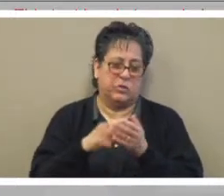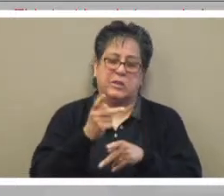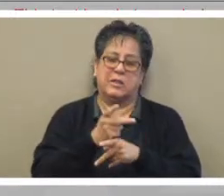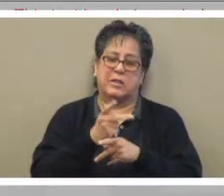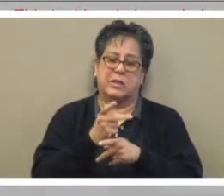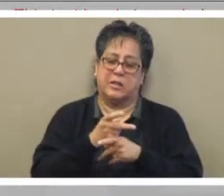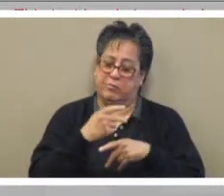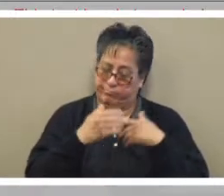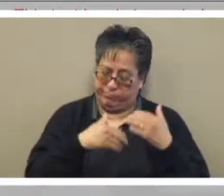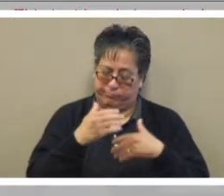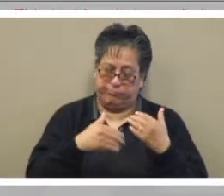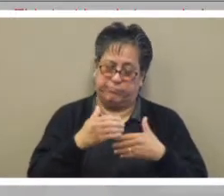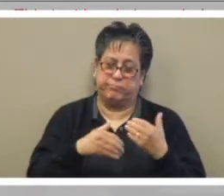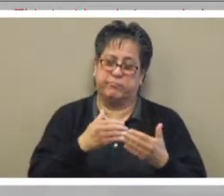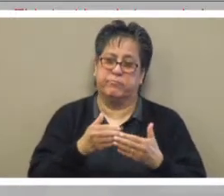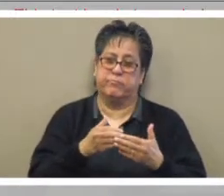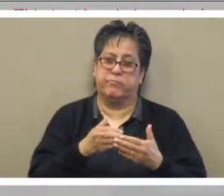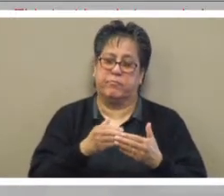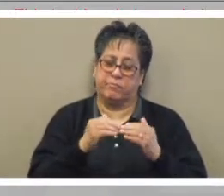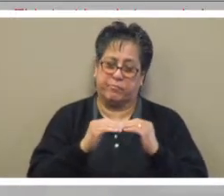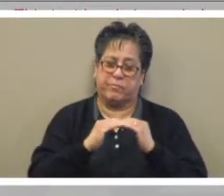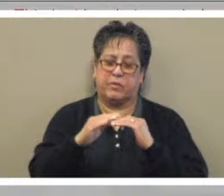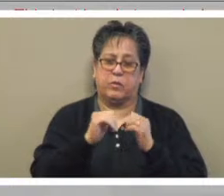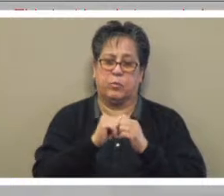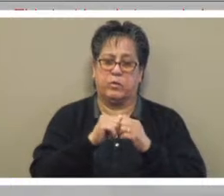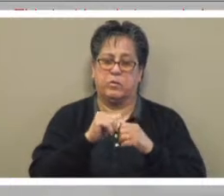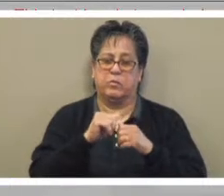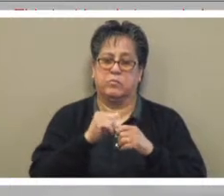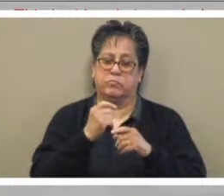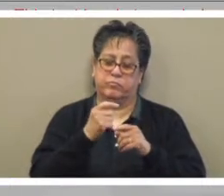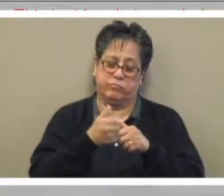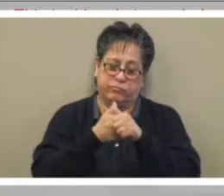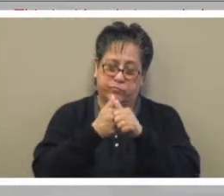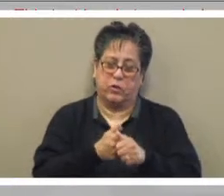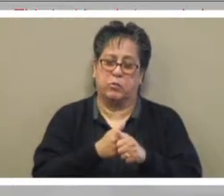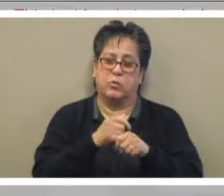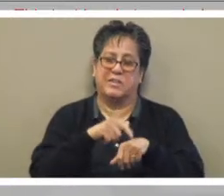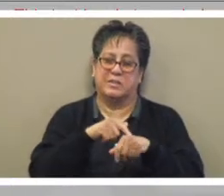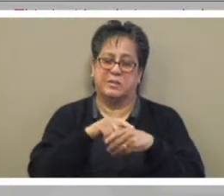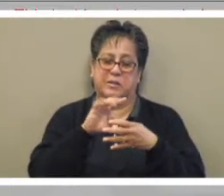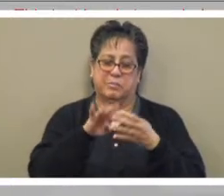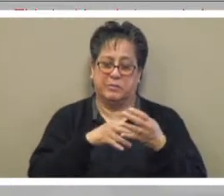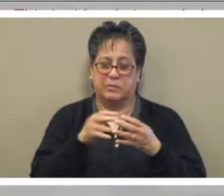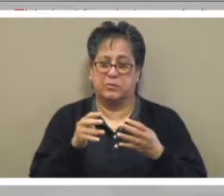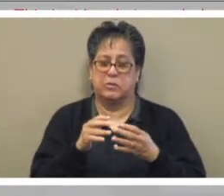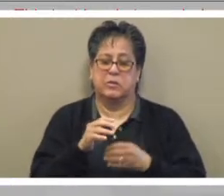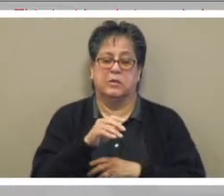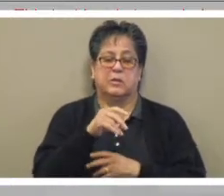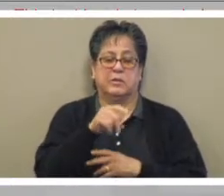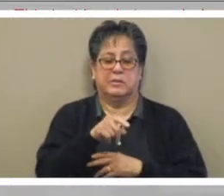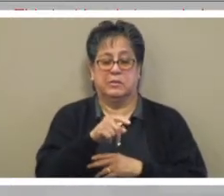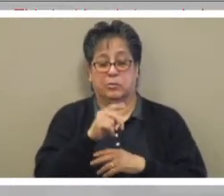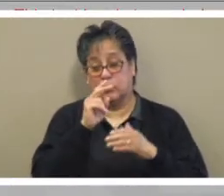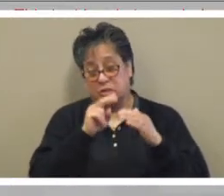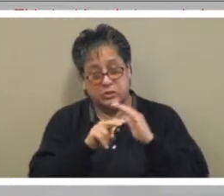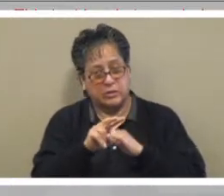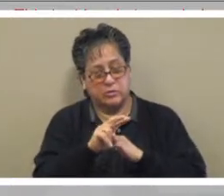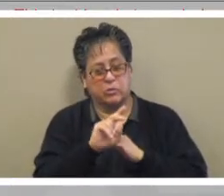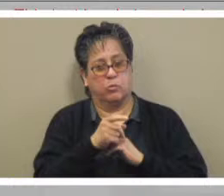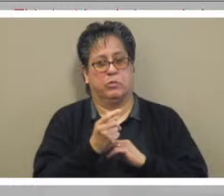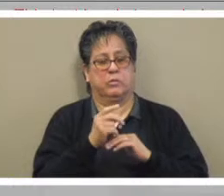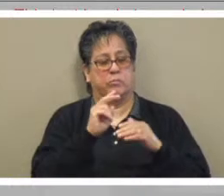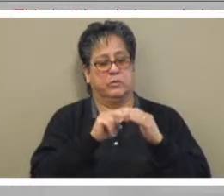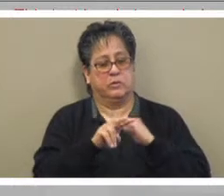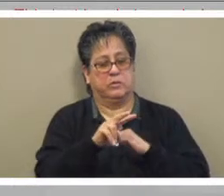task and keep them in line with the projected timelines. And so again, these are all projections and assumptions. You'll see what we're